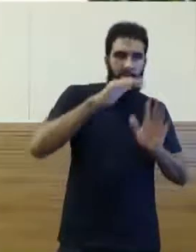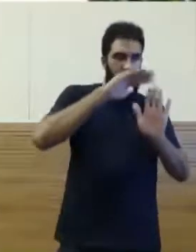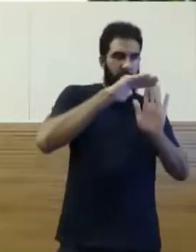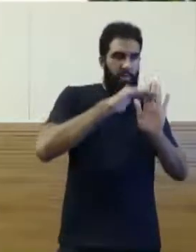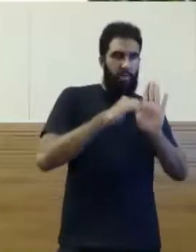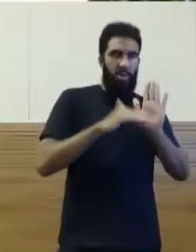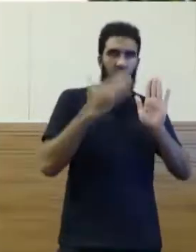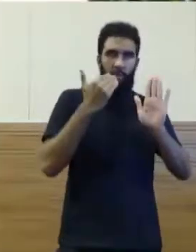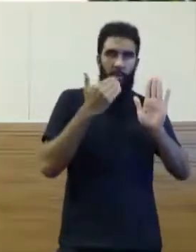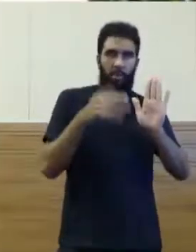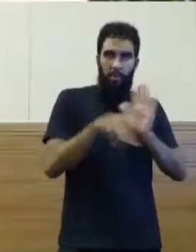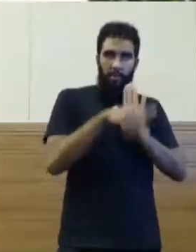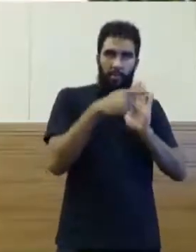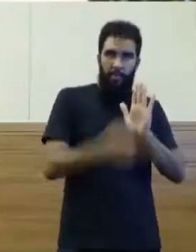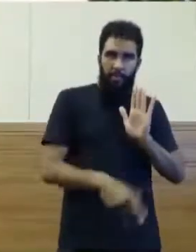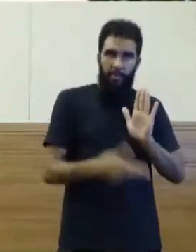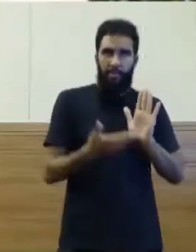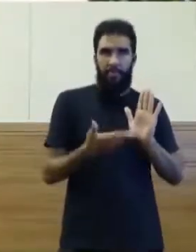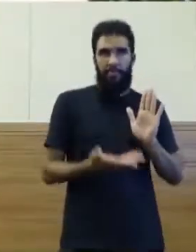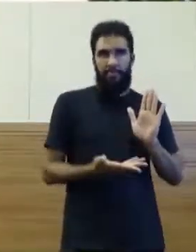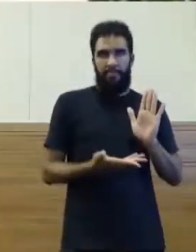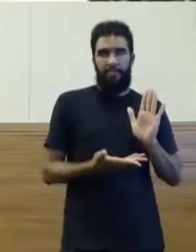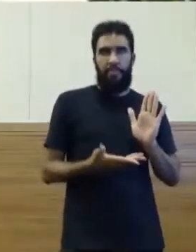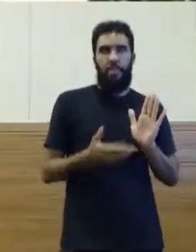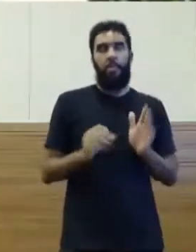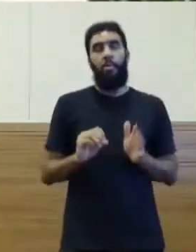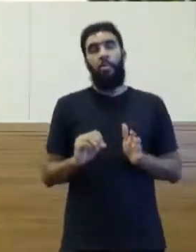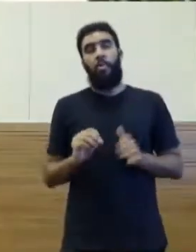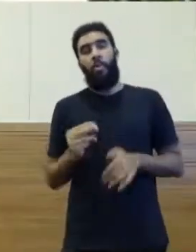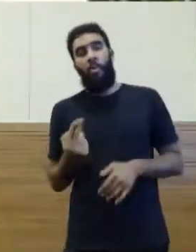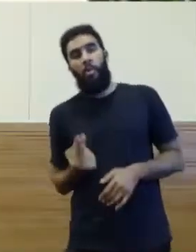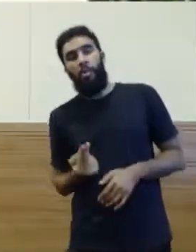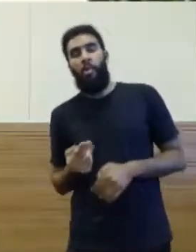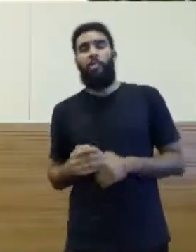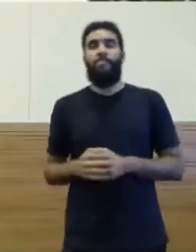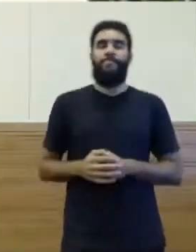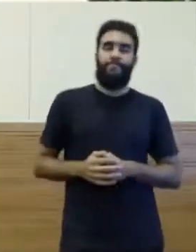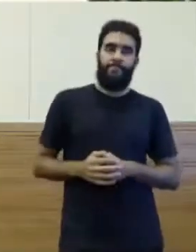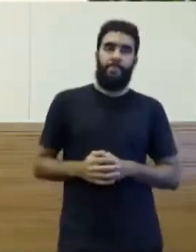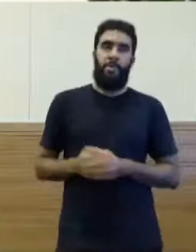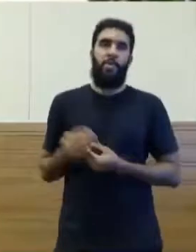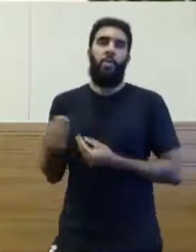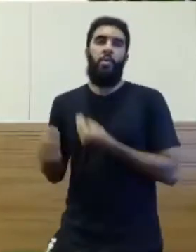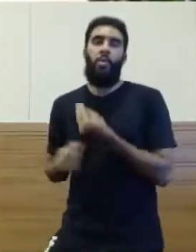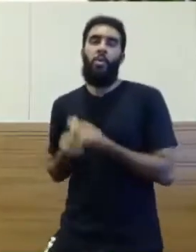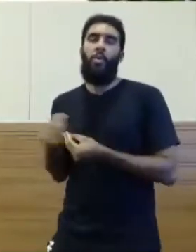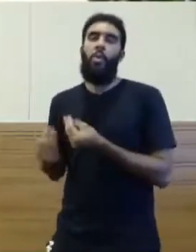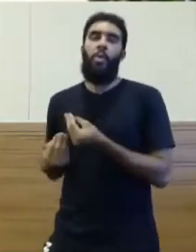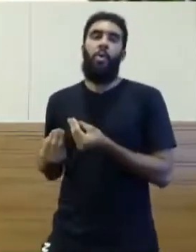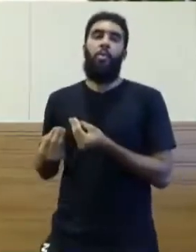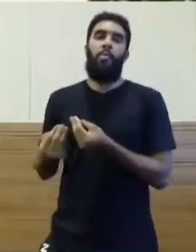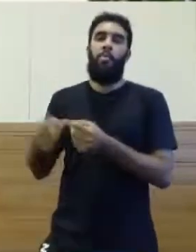the evaluation of impact of these guidelines.